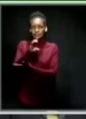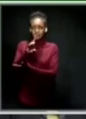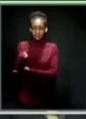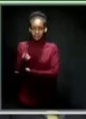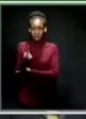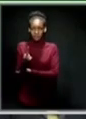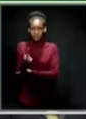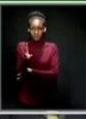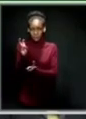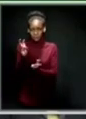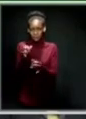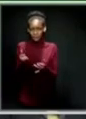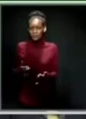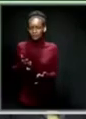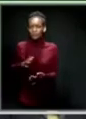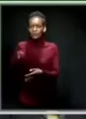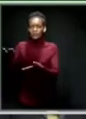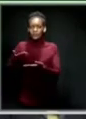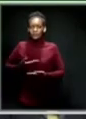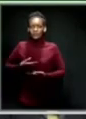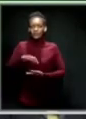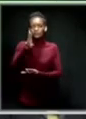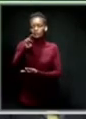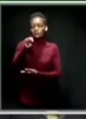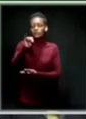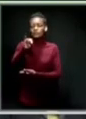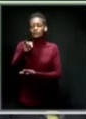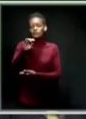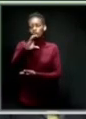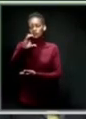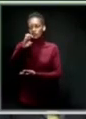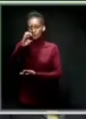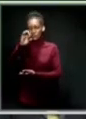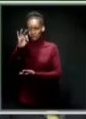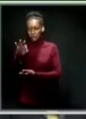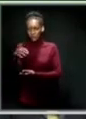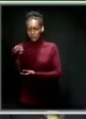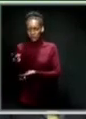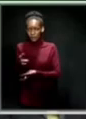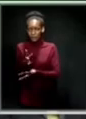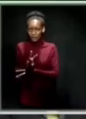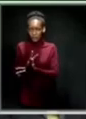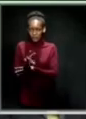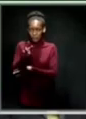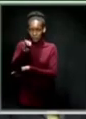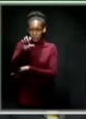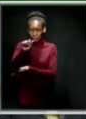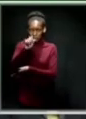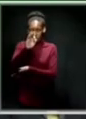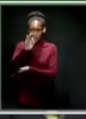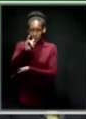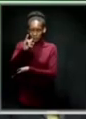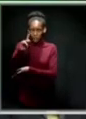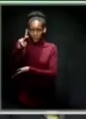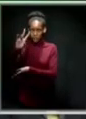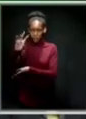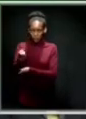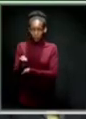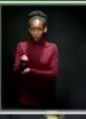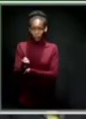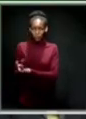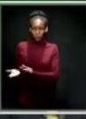UNICEF, Mayor Muriel Mafico, to give a message of support for ECD. Over to